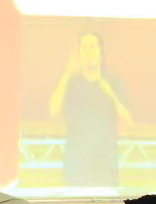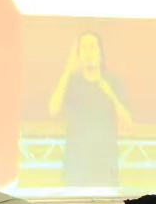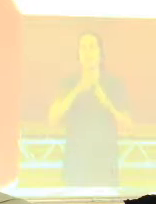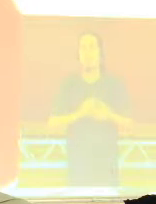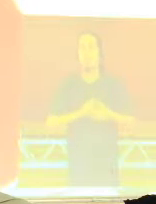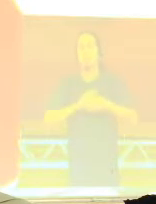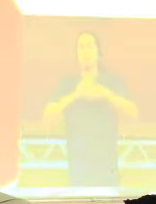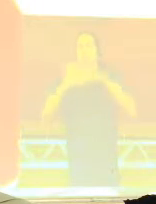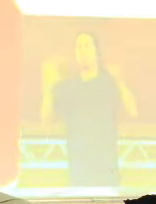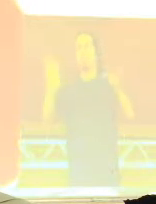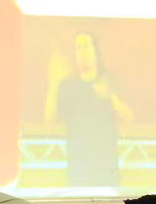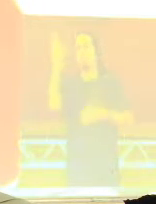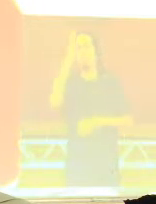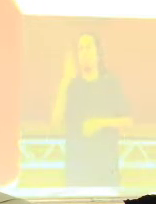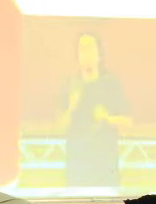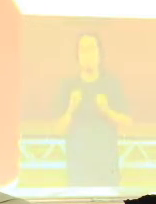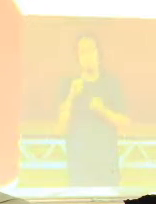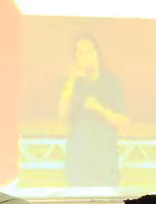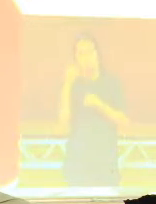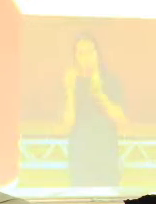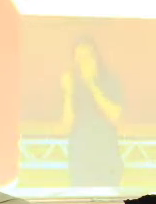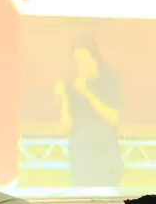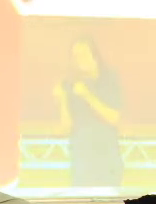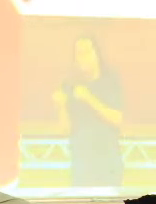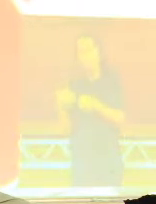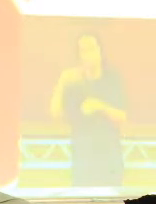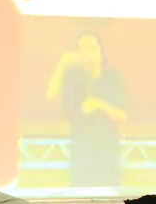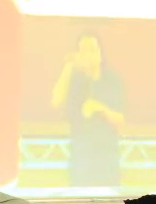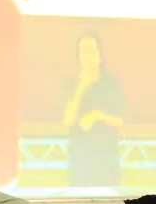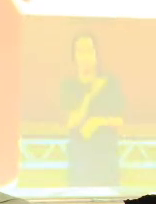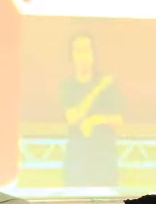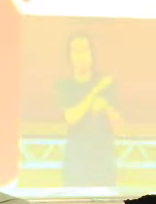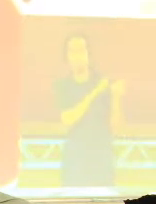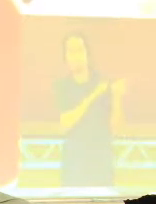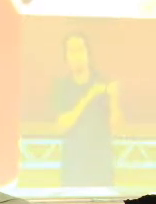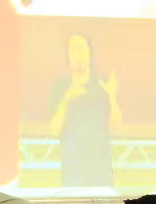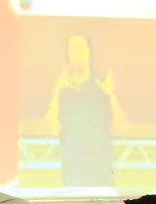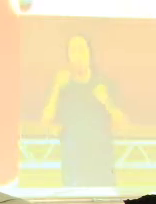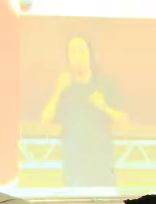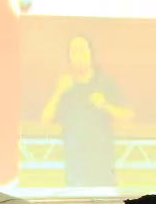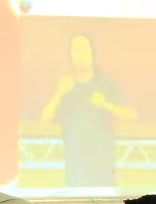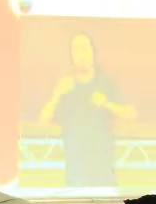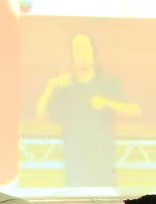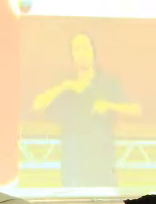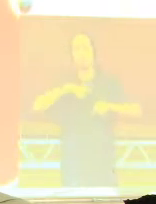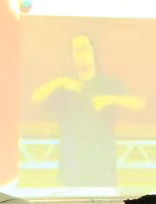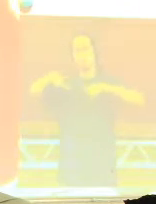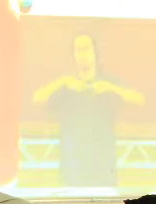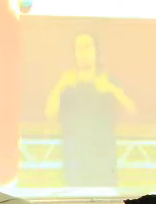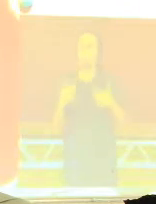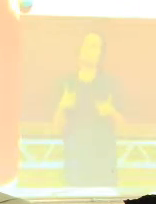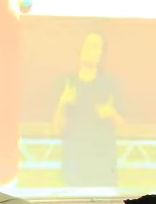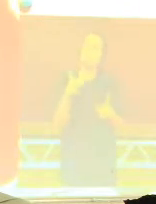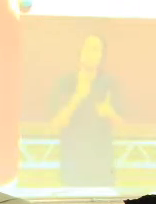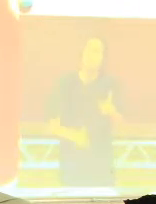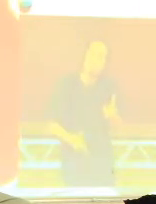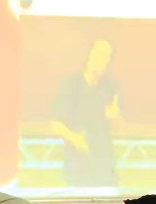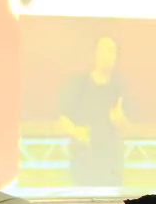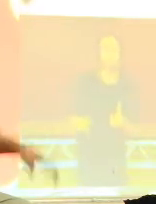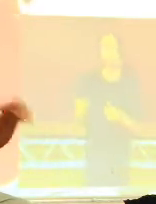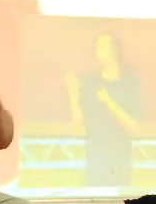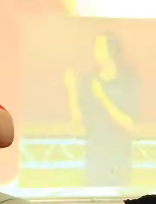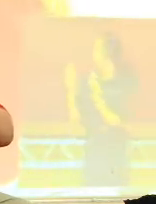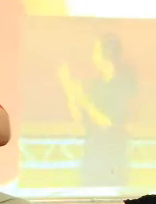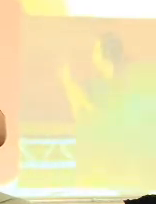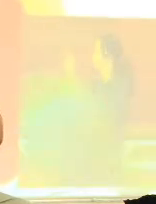that, they will be able to get jobs with that. They won't even have a problem. Okay, I promise I'll try.